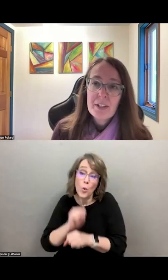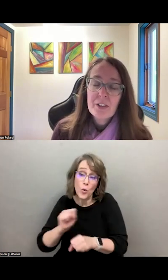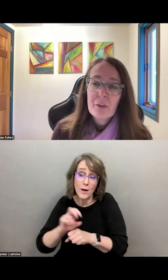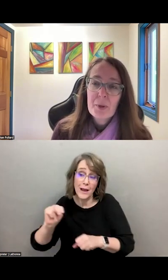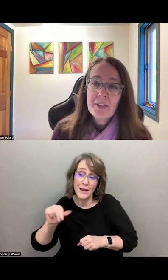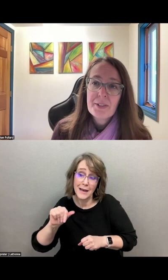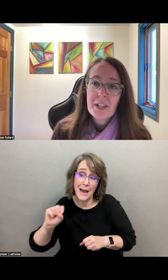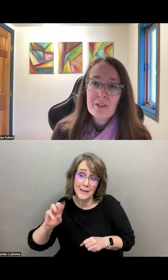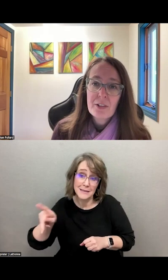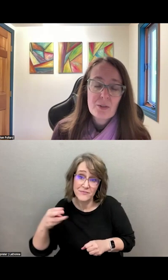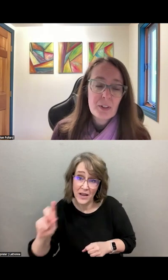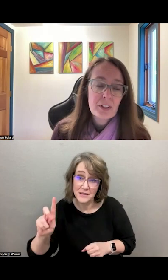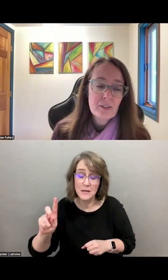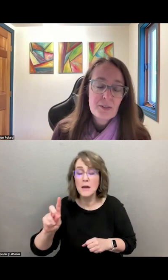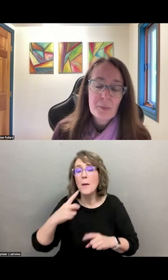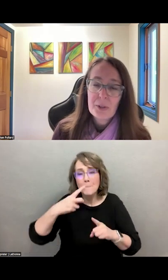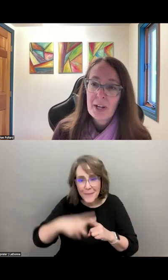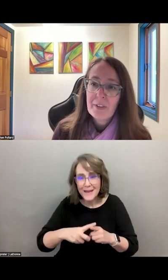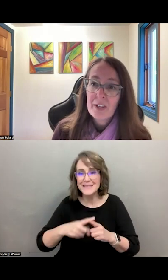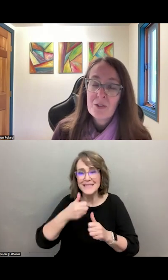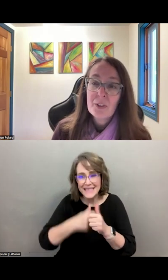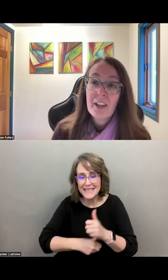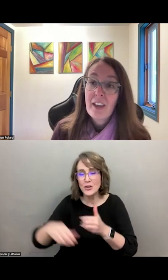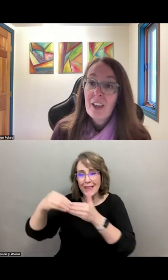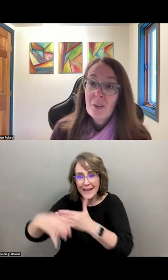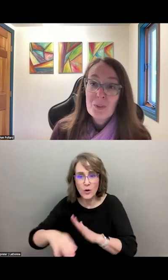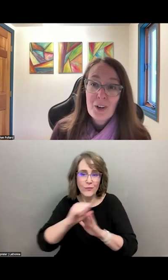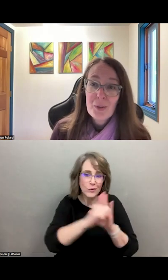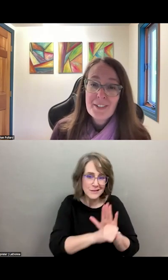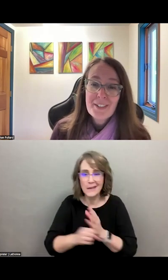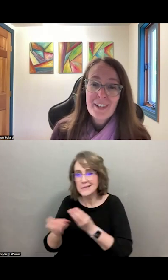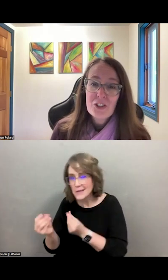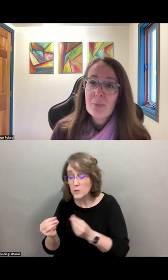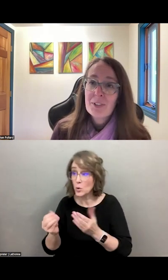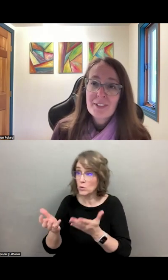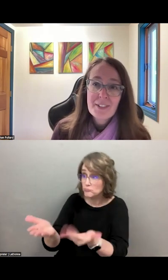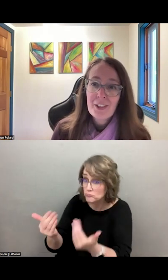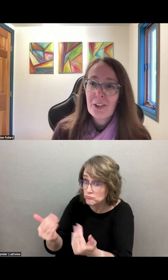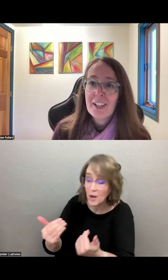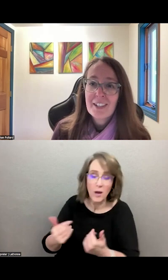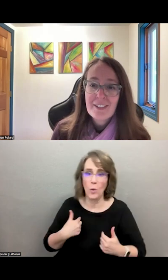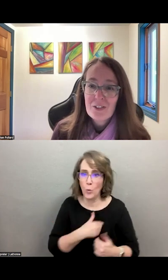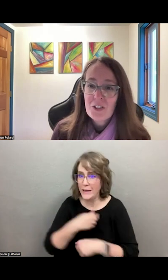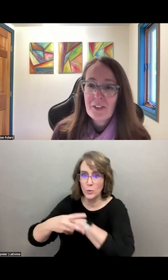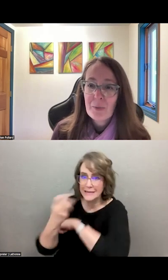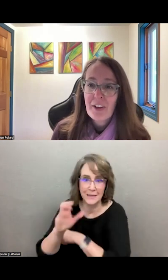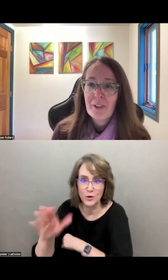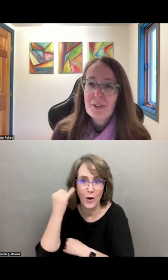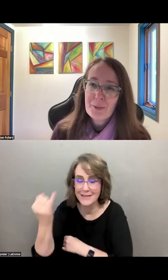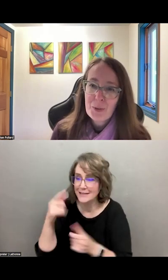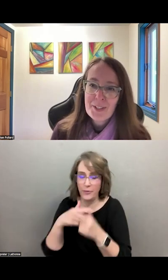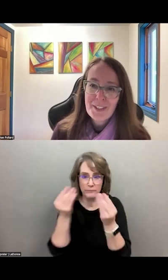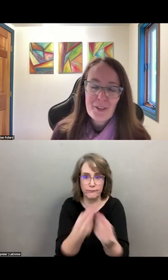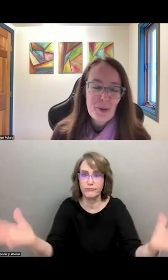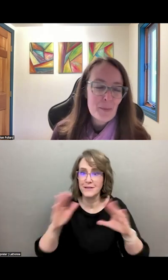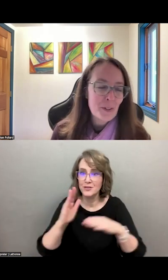what we hear from all the state and territory leaders from around the country. We always shamelessly steal your ideas and share them with others,